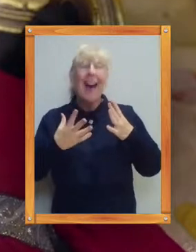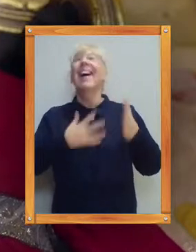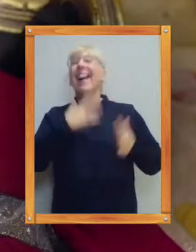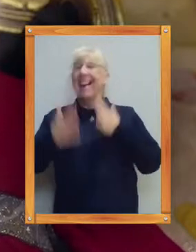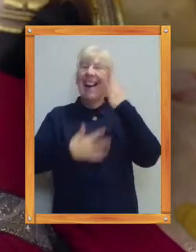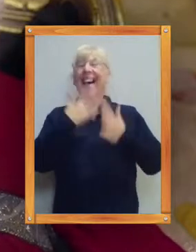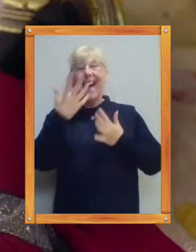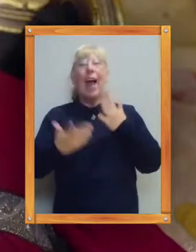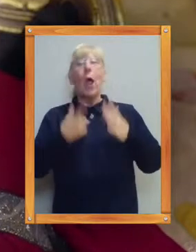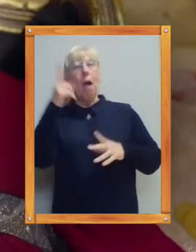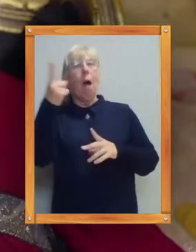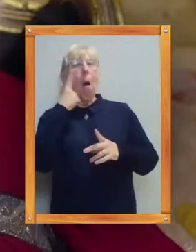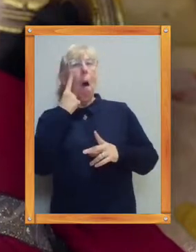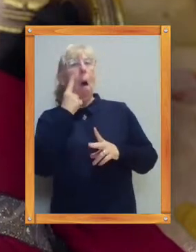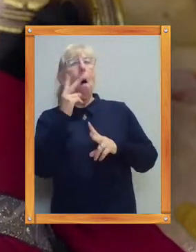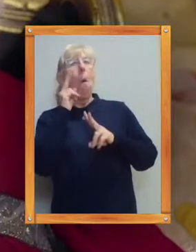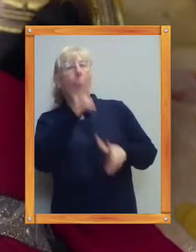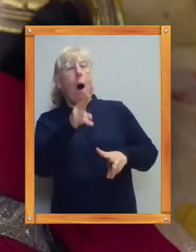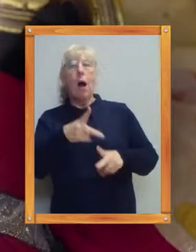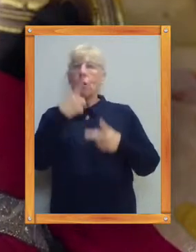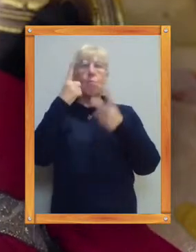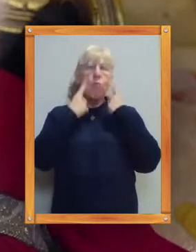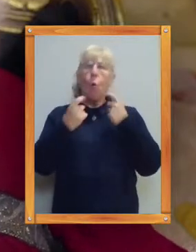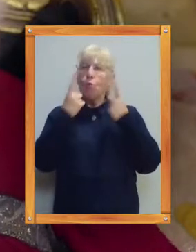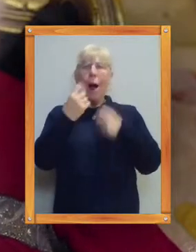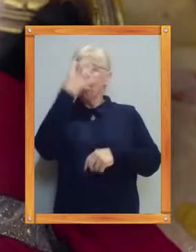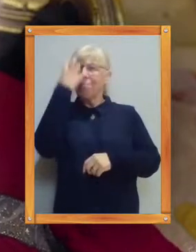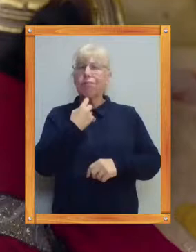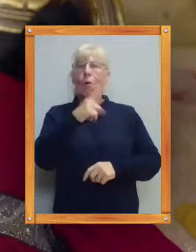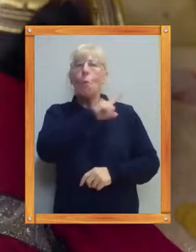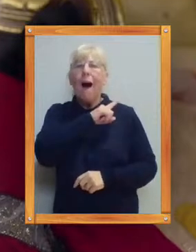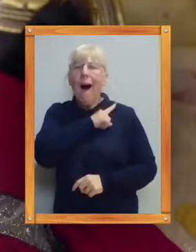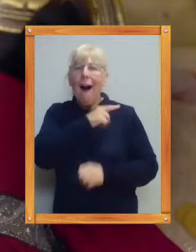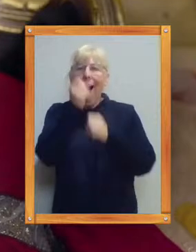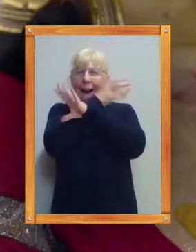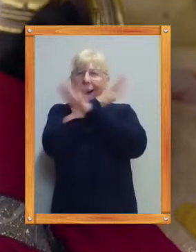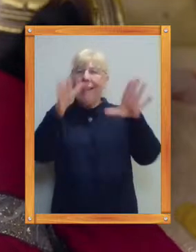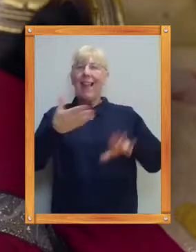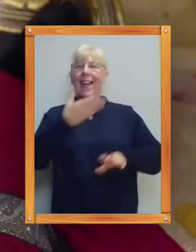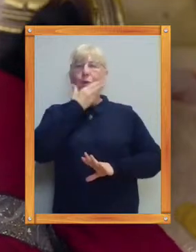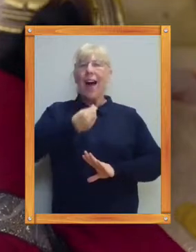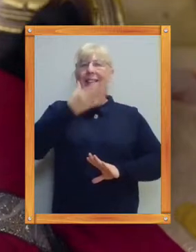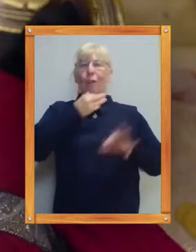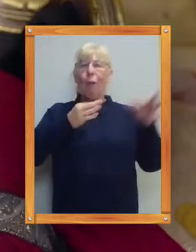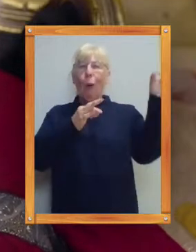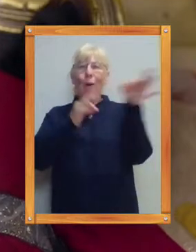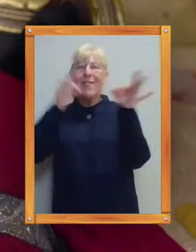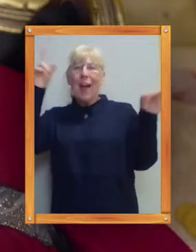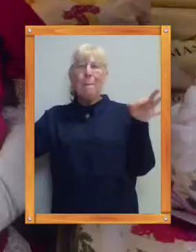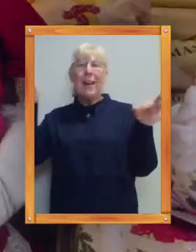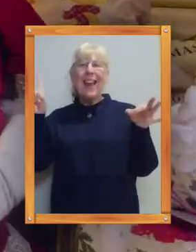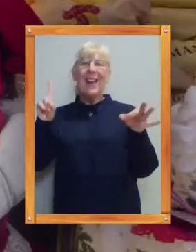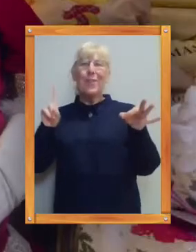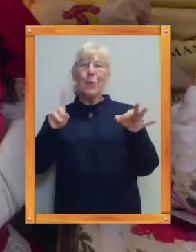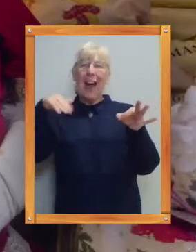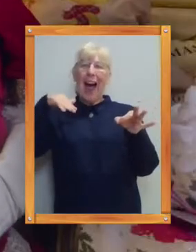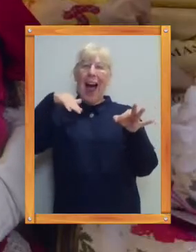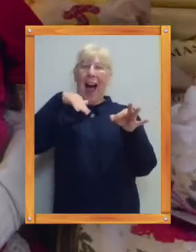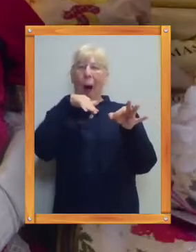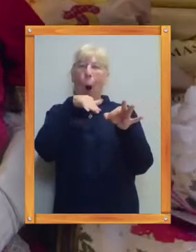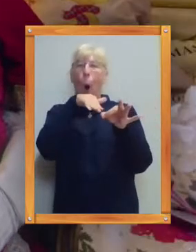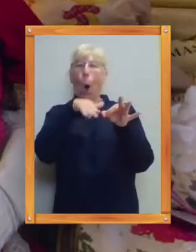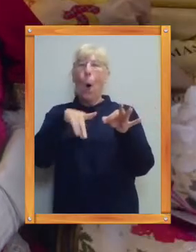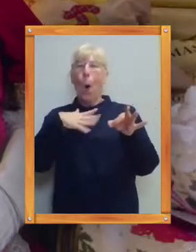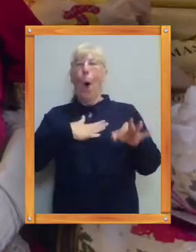You better not pout. I'm telling you why. Santa Claus is coming to town! Ho, ho,